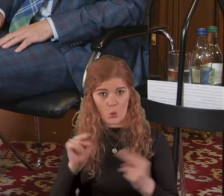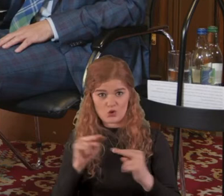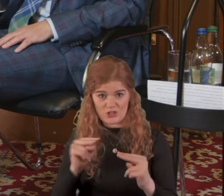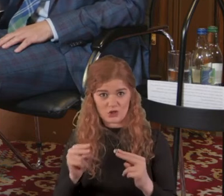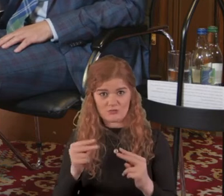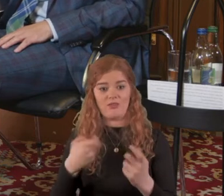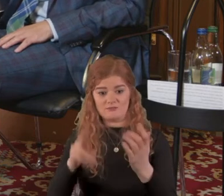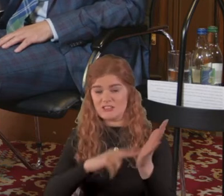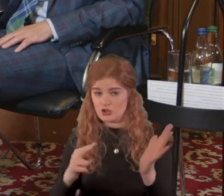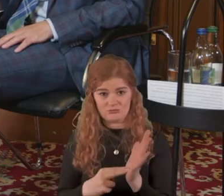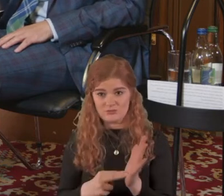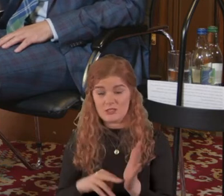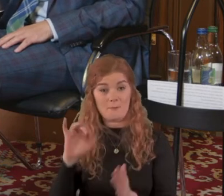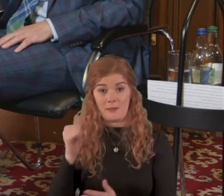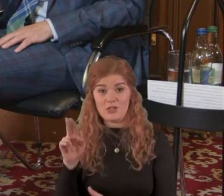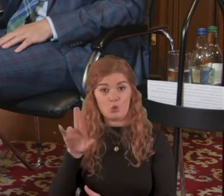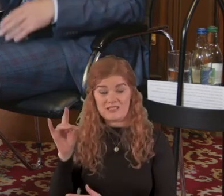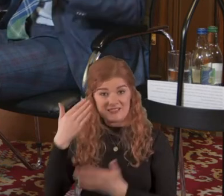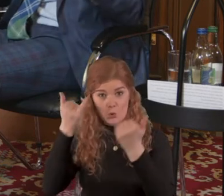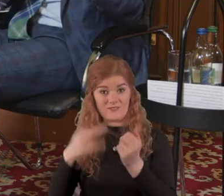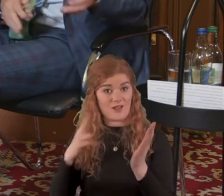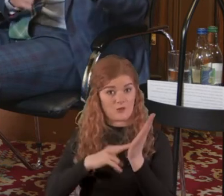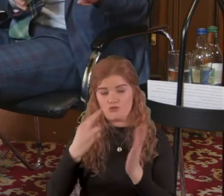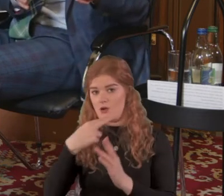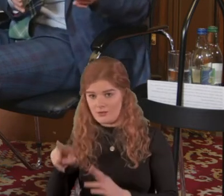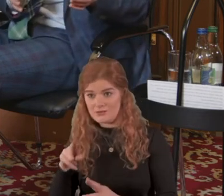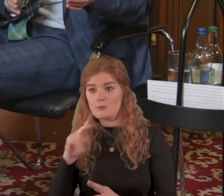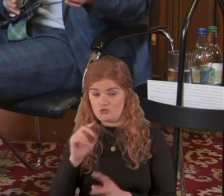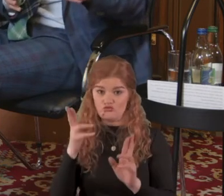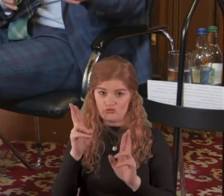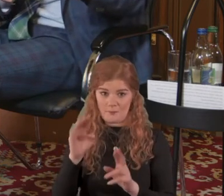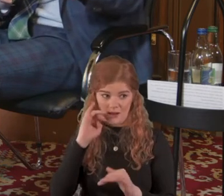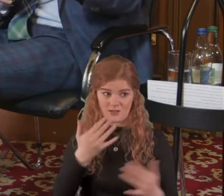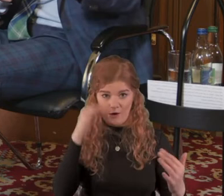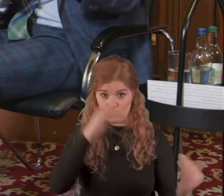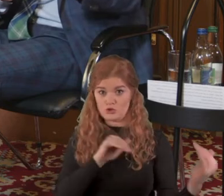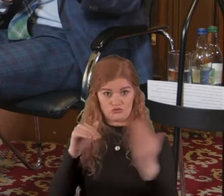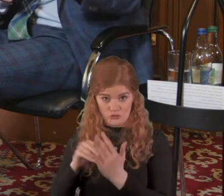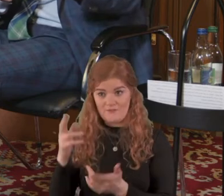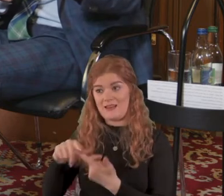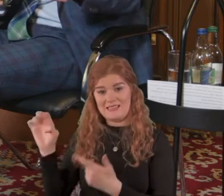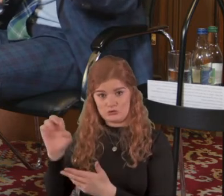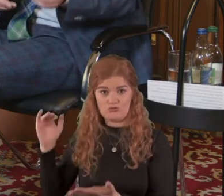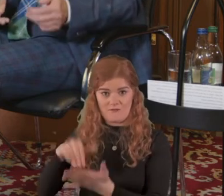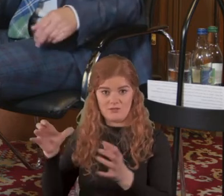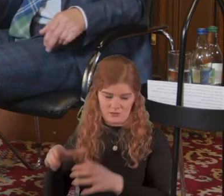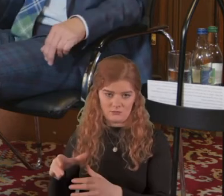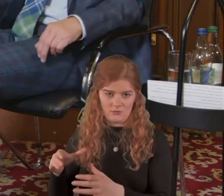So the British might not have known whether they'd sign or not, although, as I said before, the fact they turned up implied that they probably